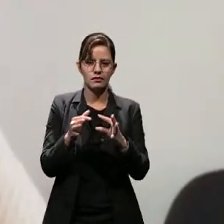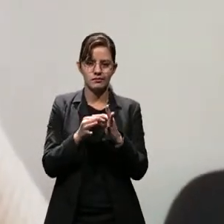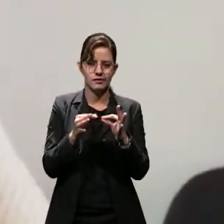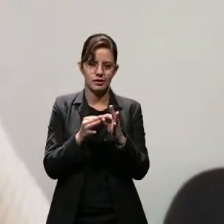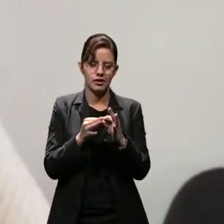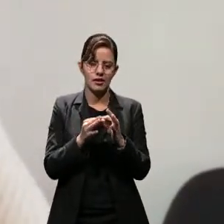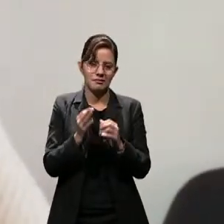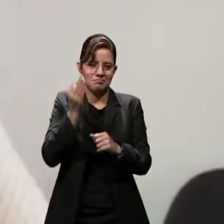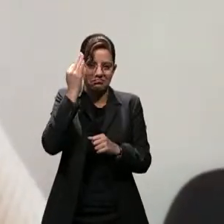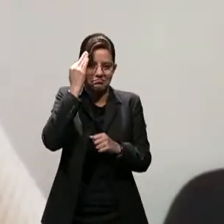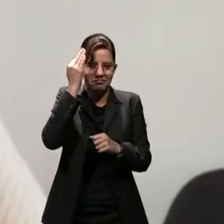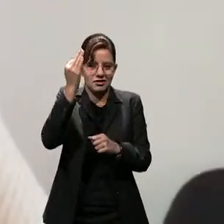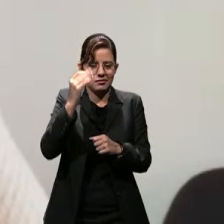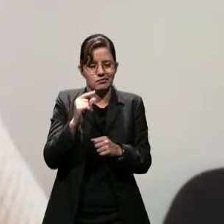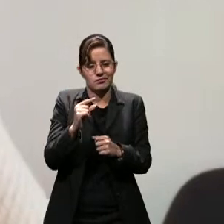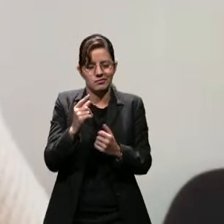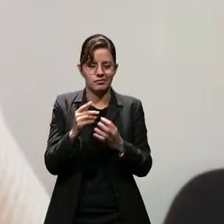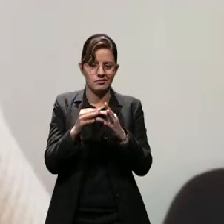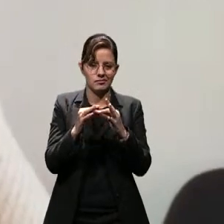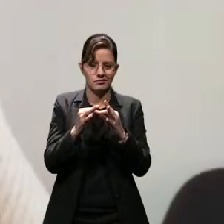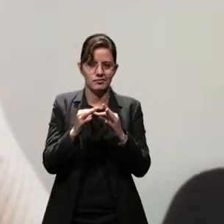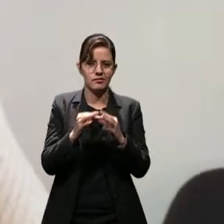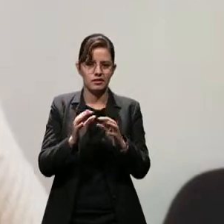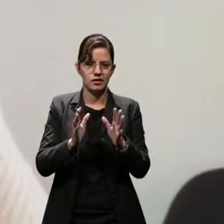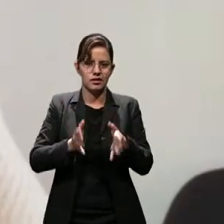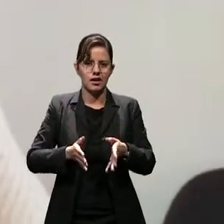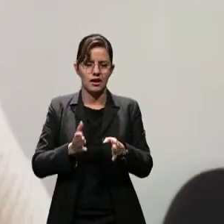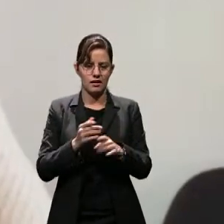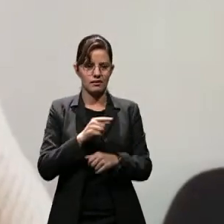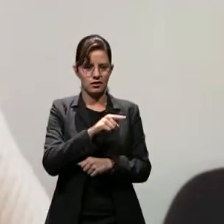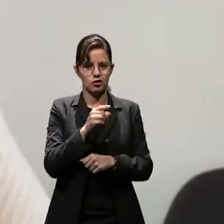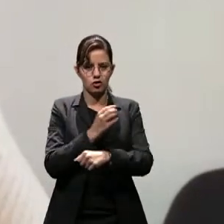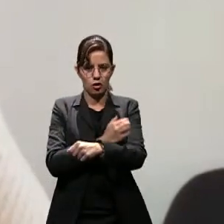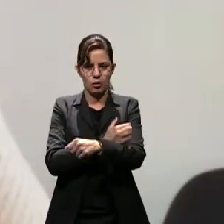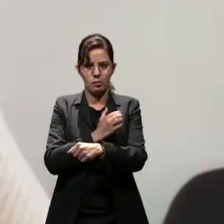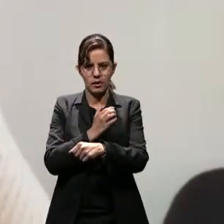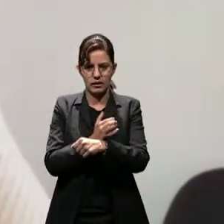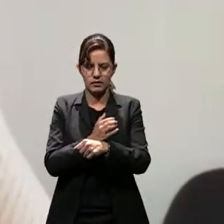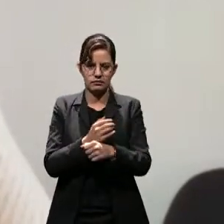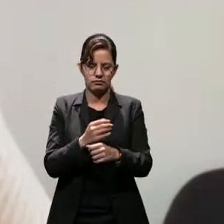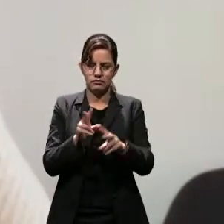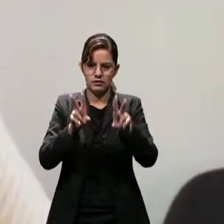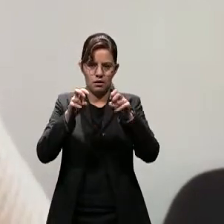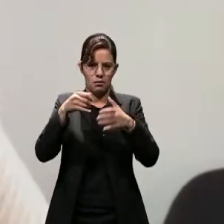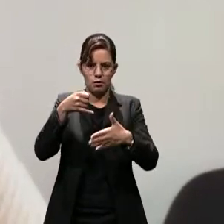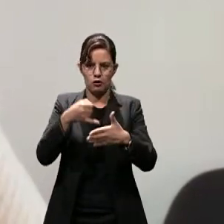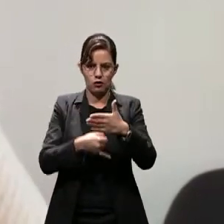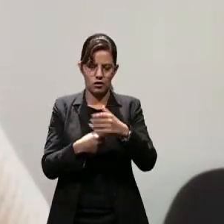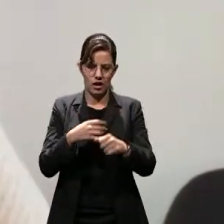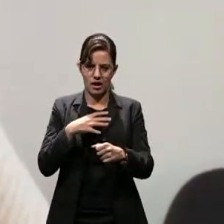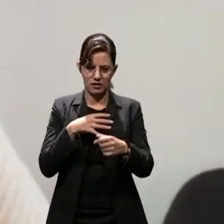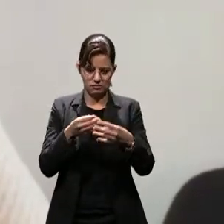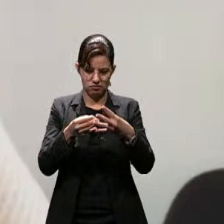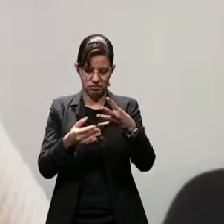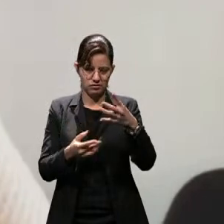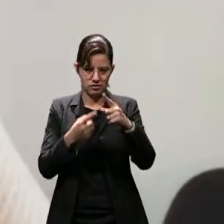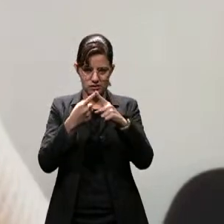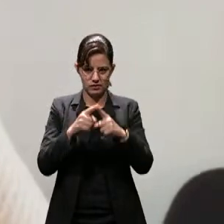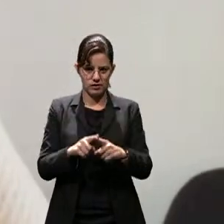these few minutes, as you have, as my colleagues have mentioned. I would like to share with